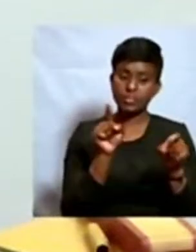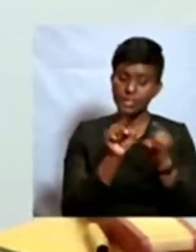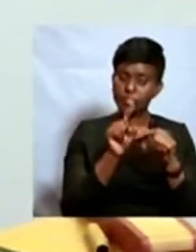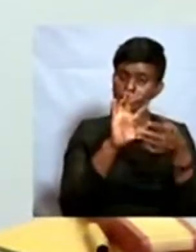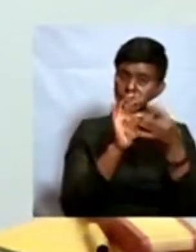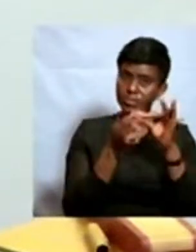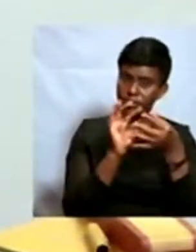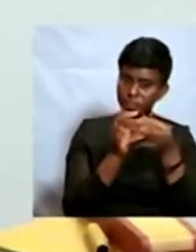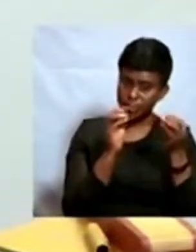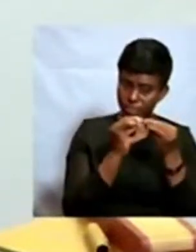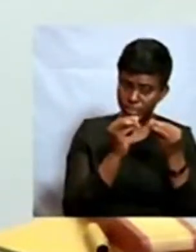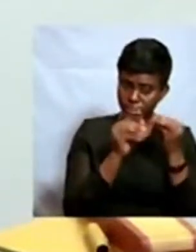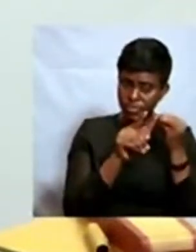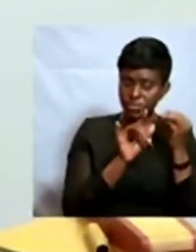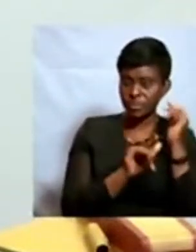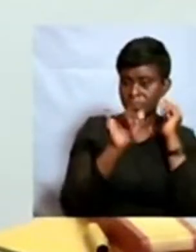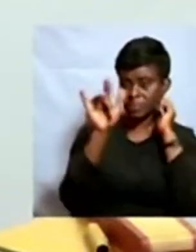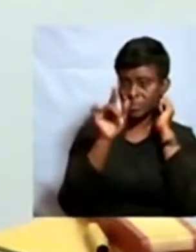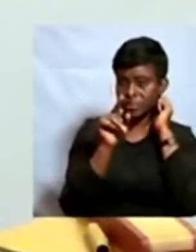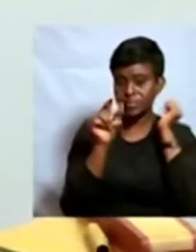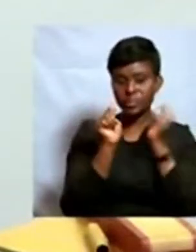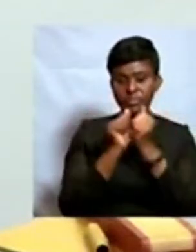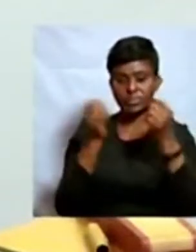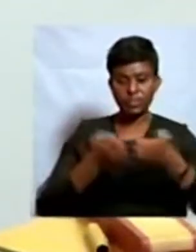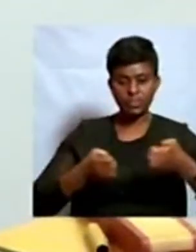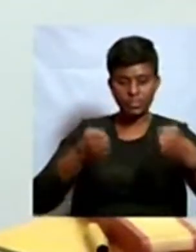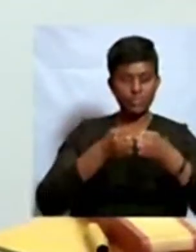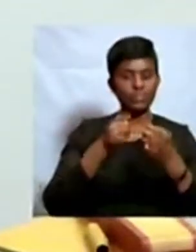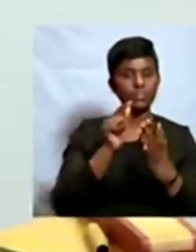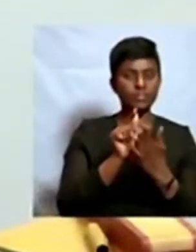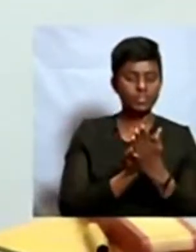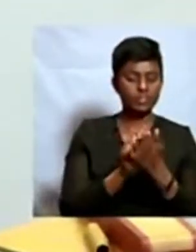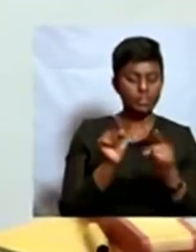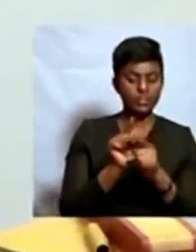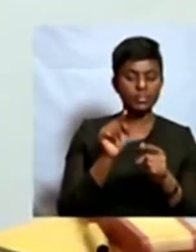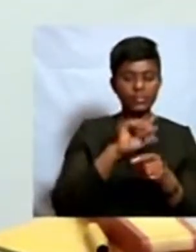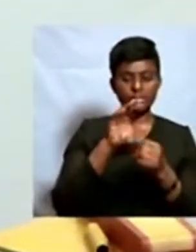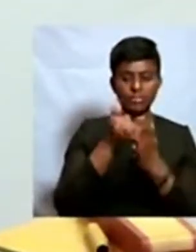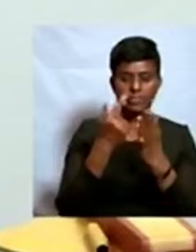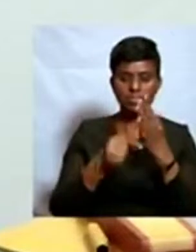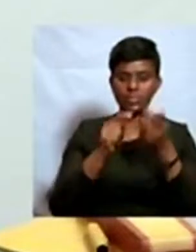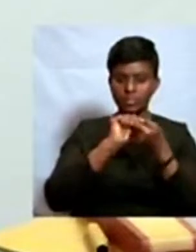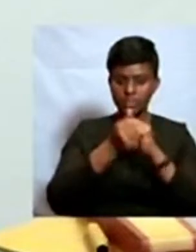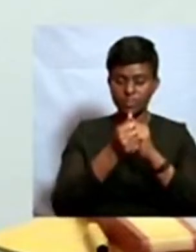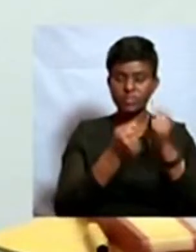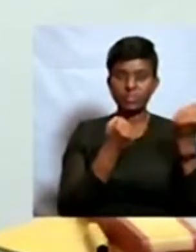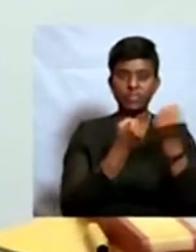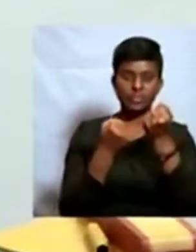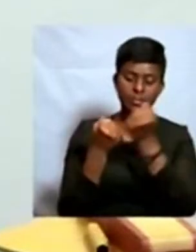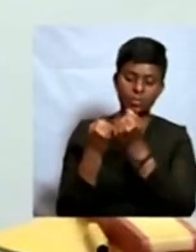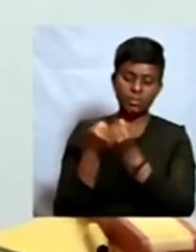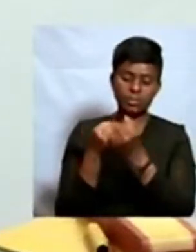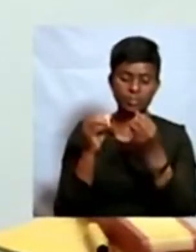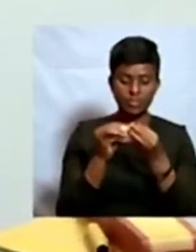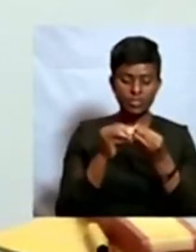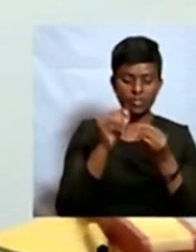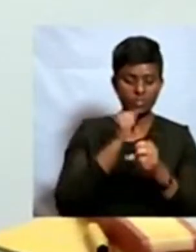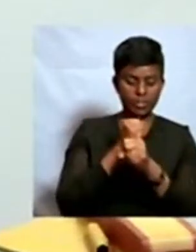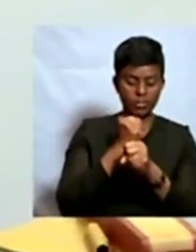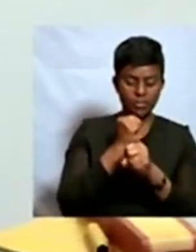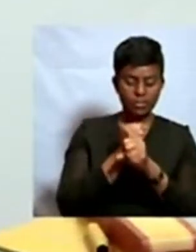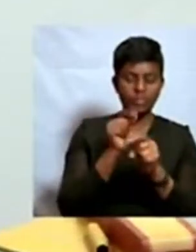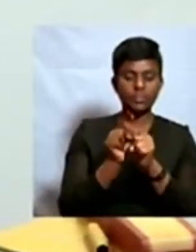aligning aviation regulations with the environmental laws, the amendment supports efforts to